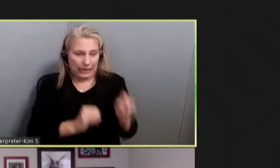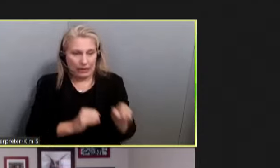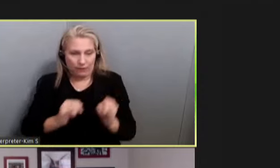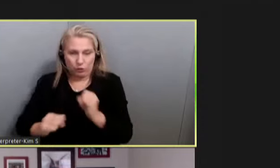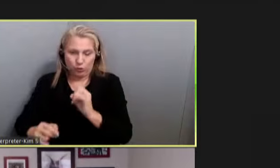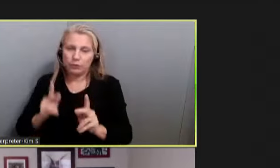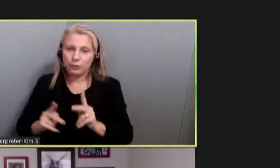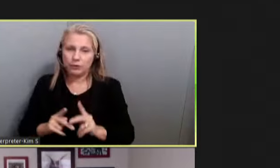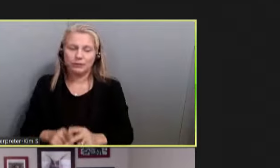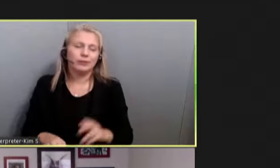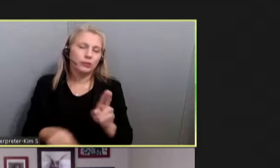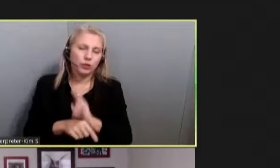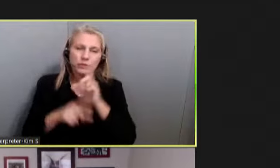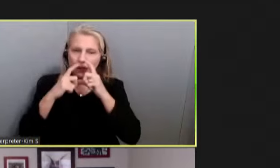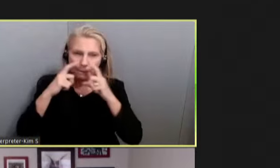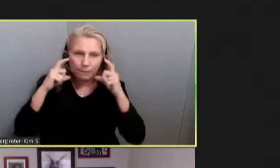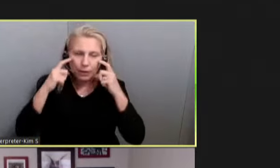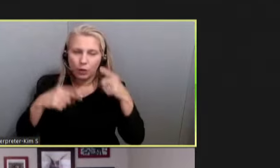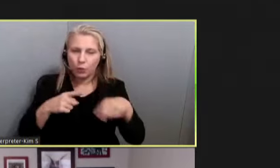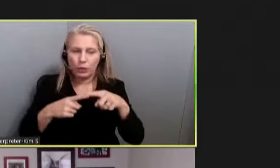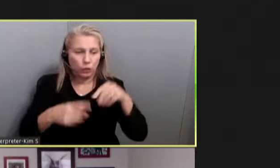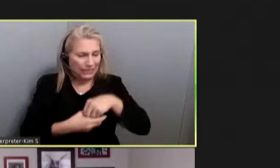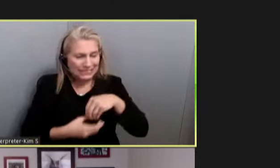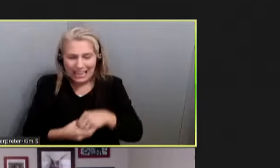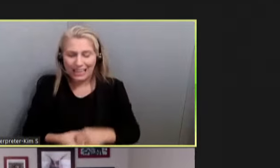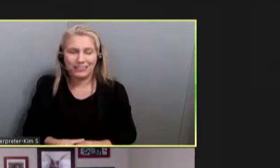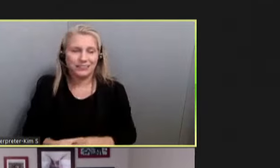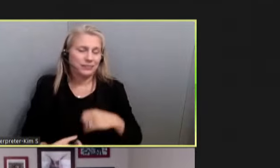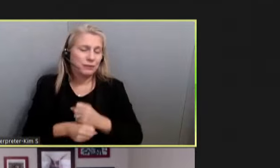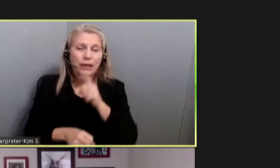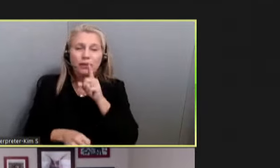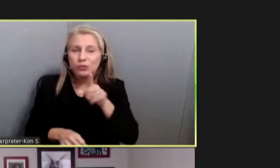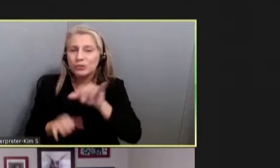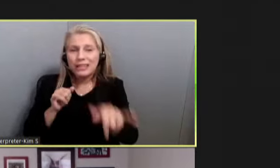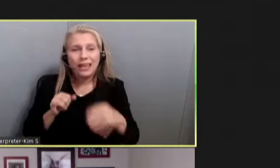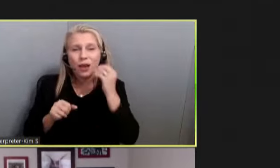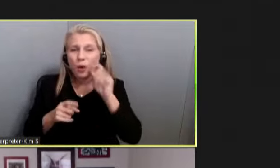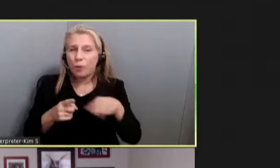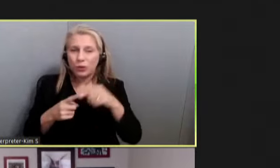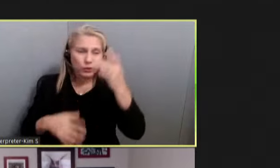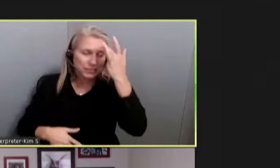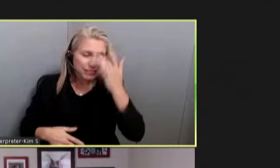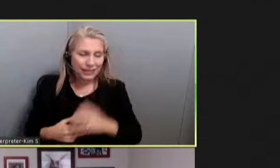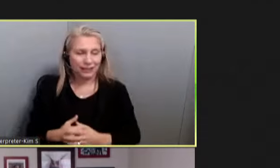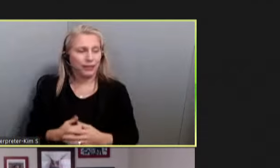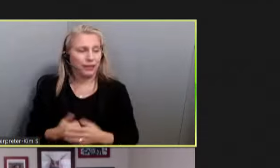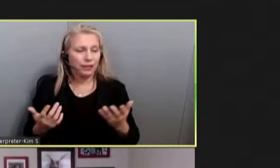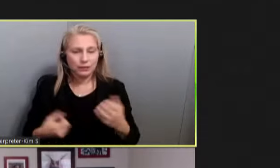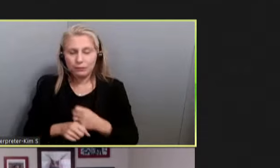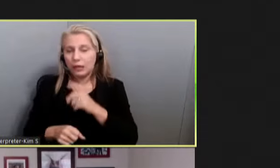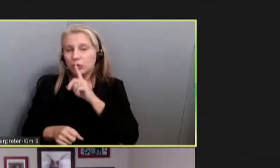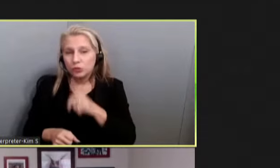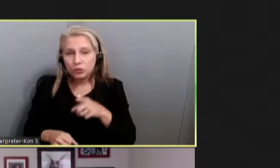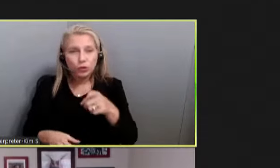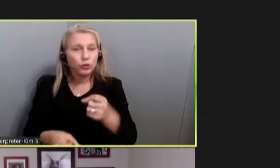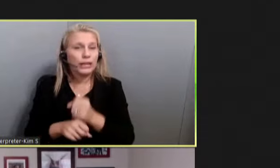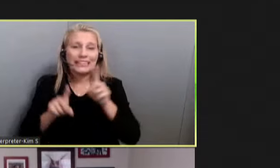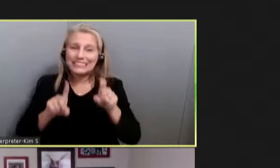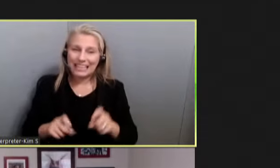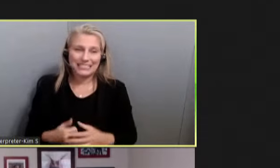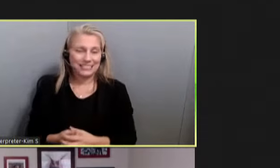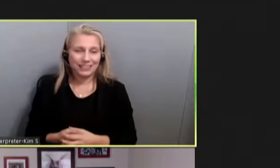is wearing a mask when you're indoors. It is making sure that you stay home when you're sick. It's making sure that you get